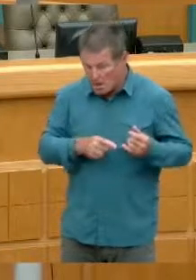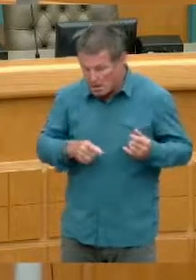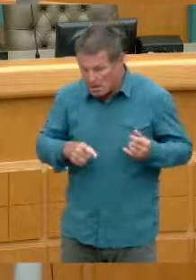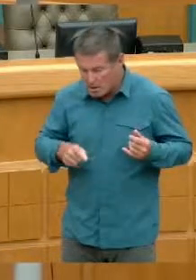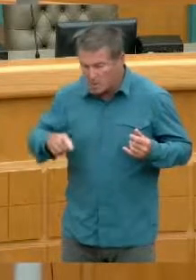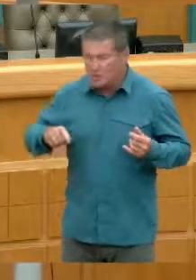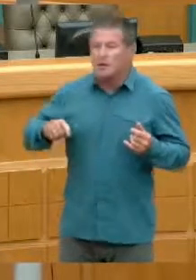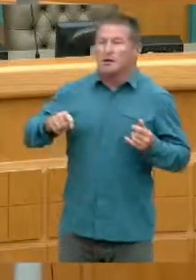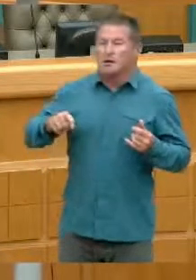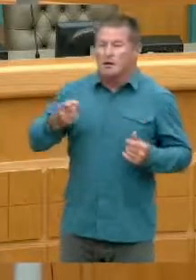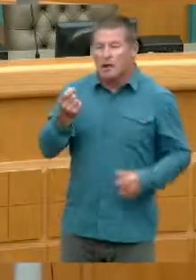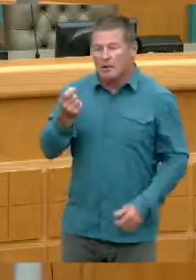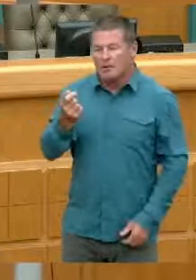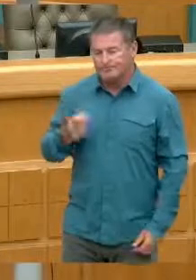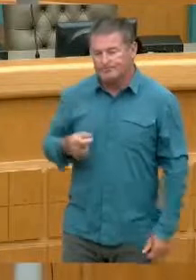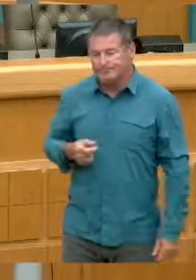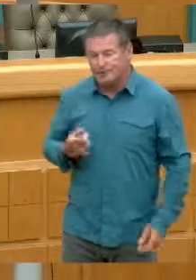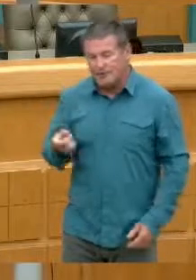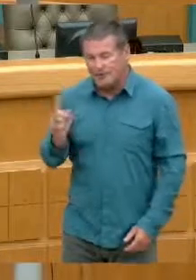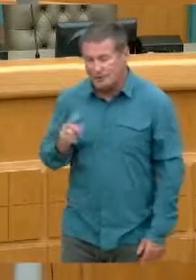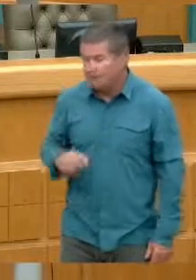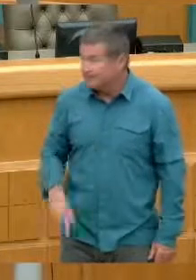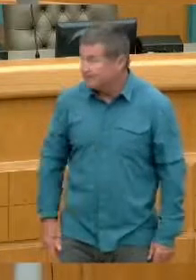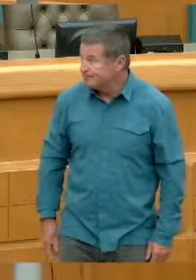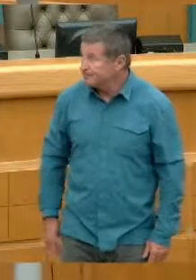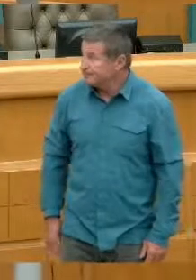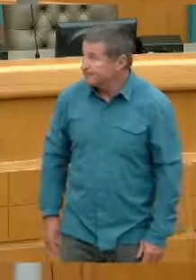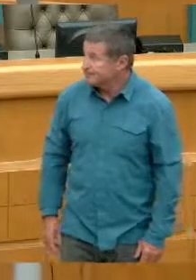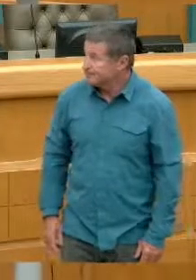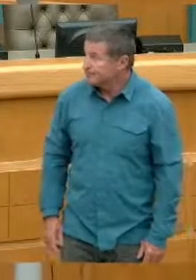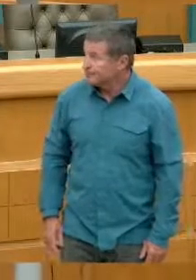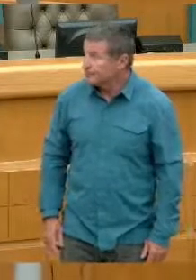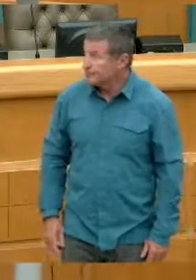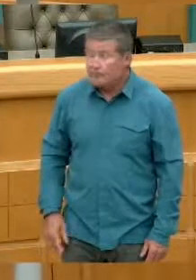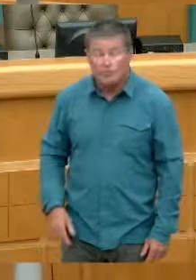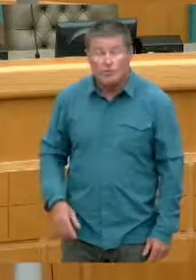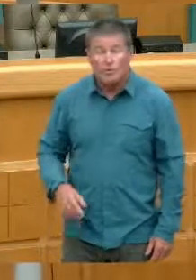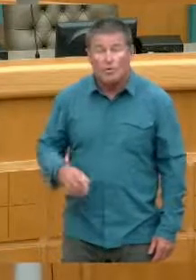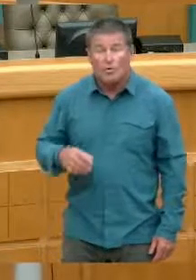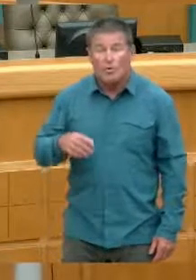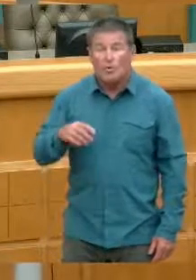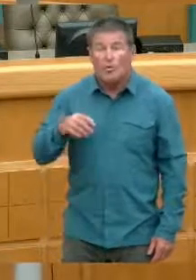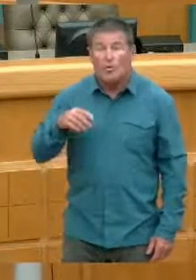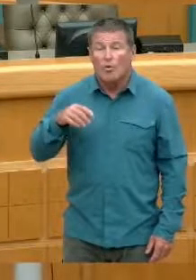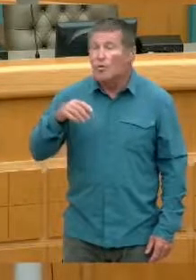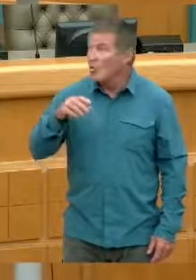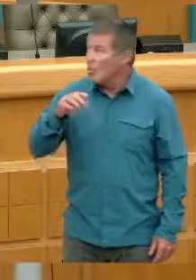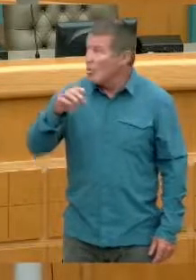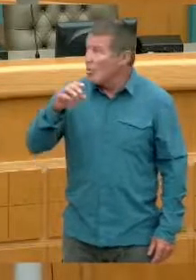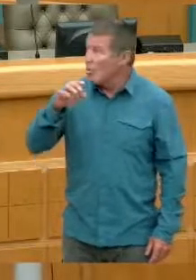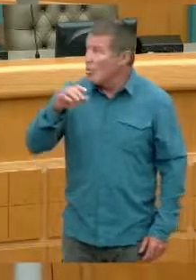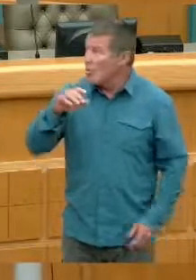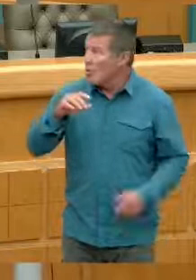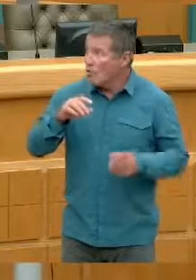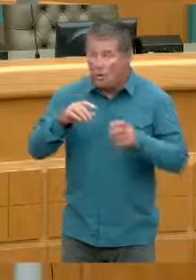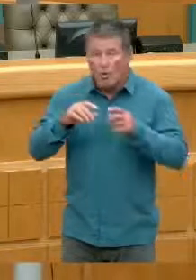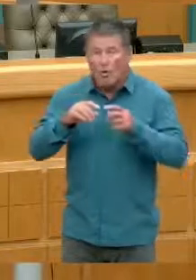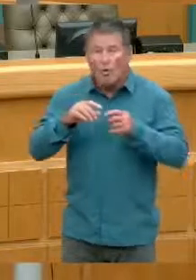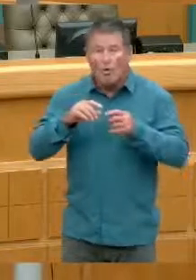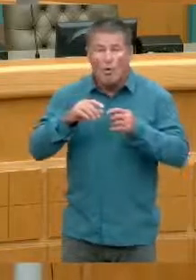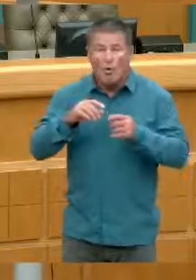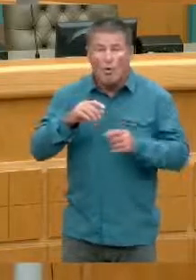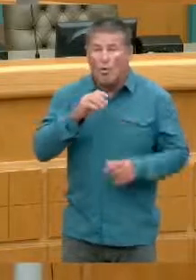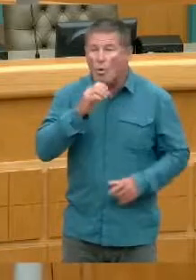of the Coastal Bend, which explains that. In the orange box, again, we have those outbreaks represented, those really high